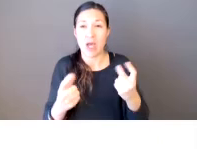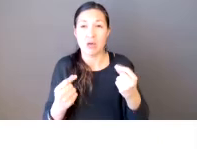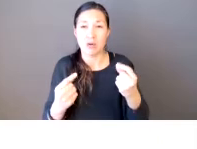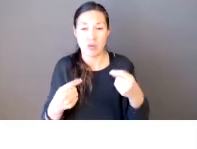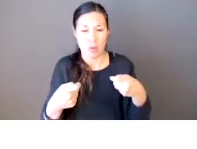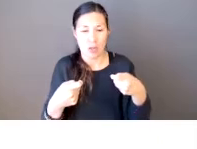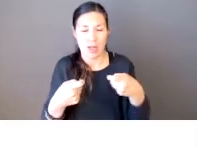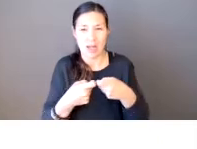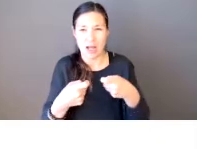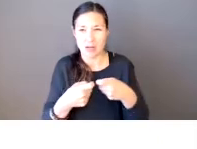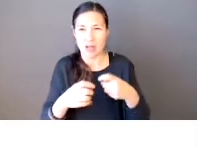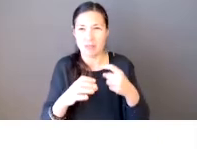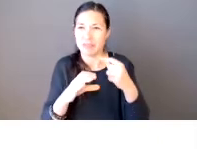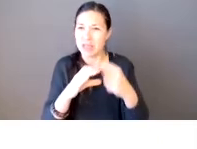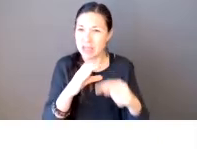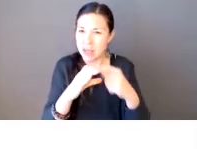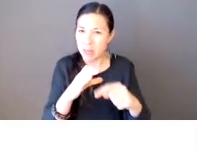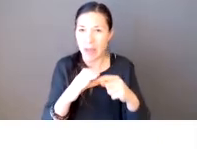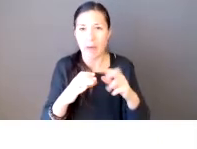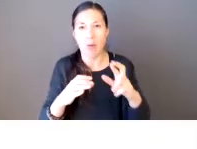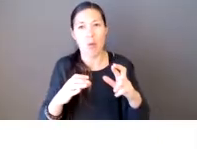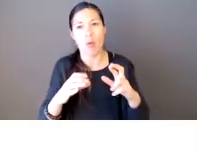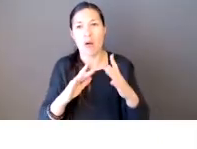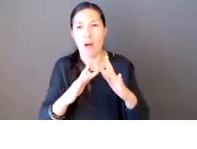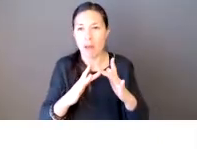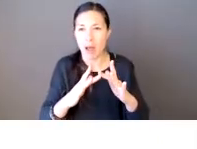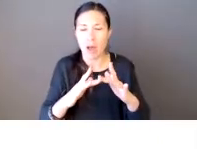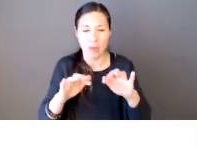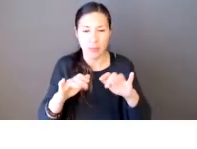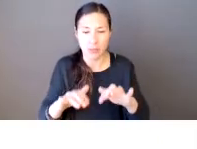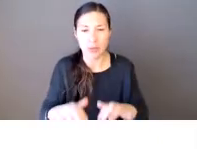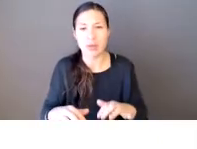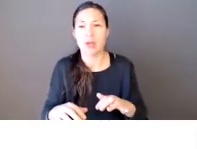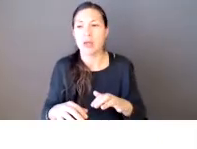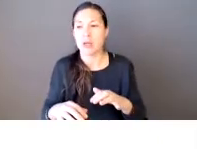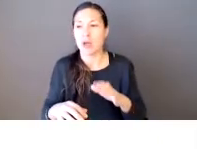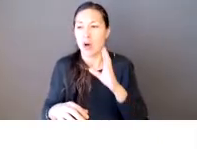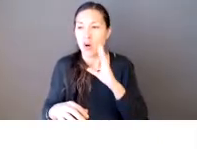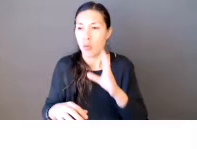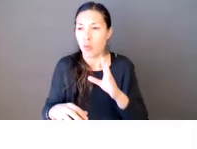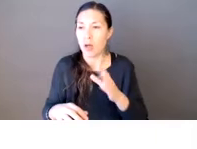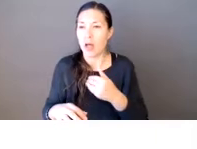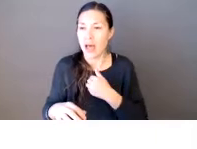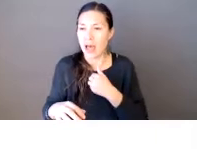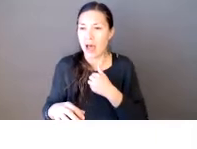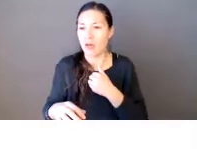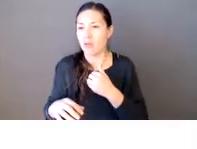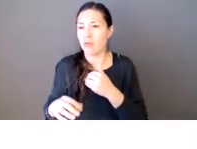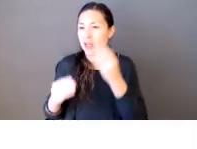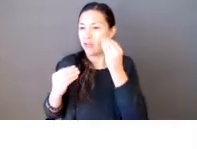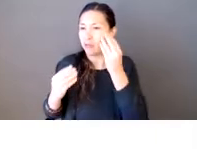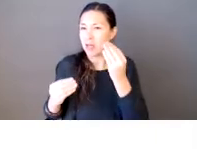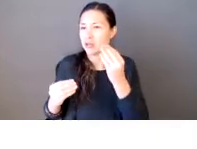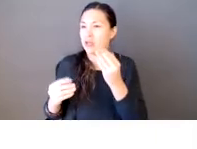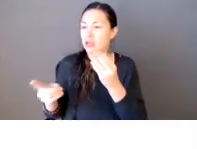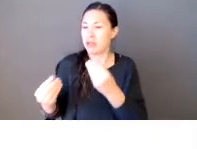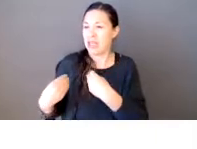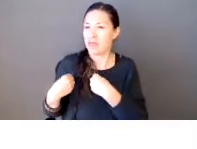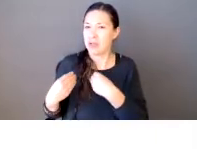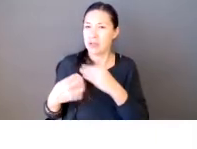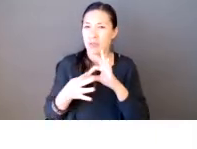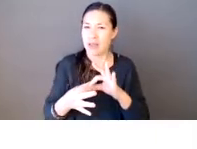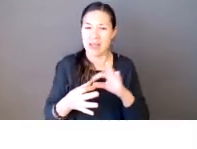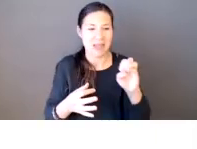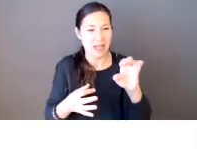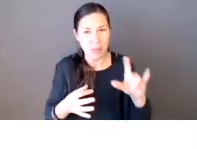like that, you're going to get extra questions about how to contact the reporter, what's their email address, and things like that. In